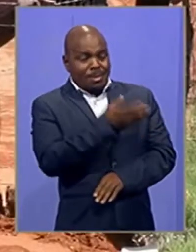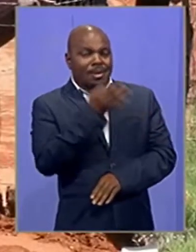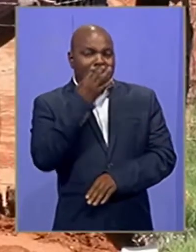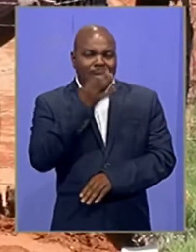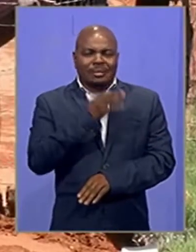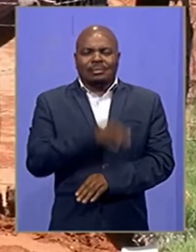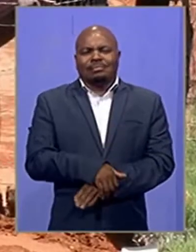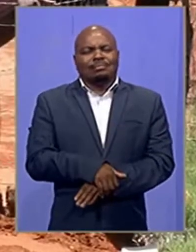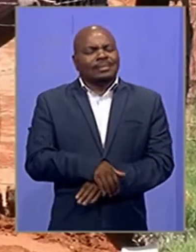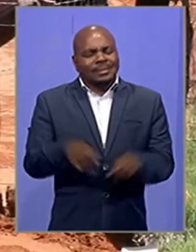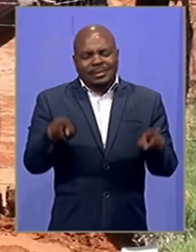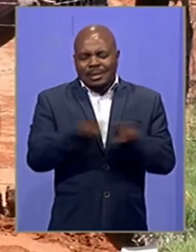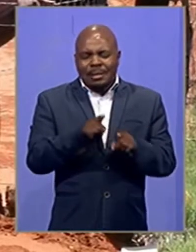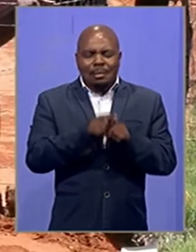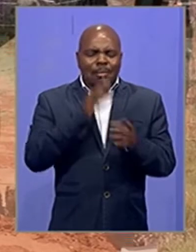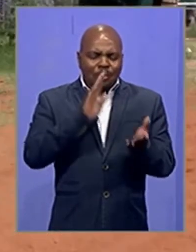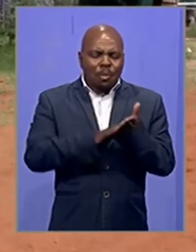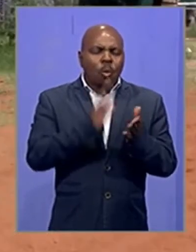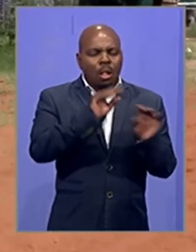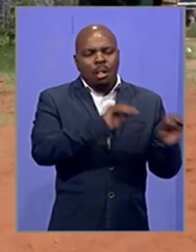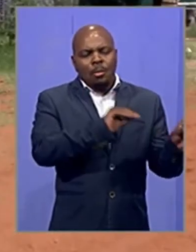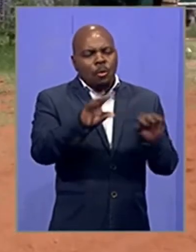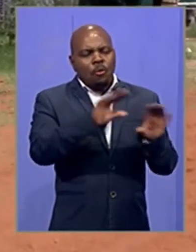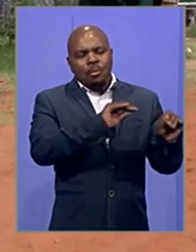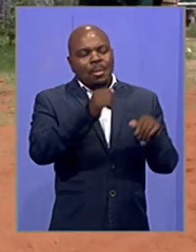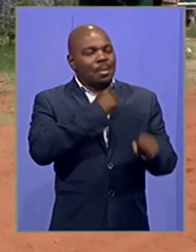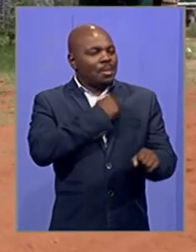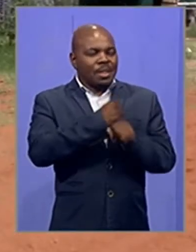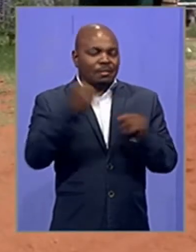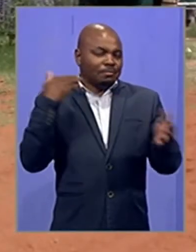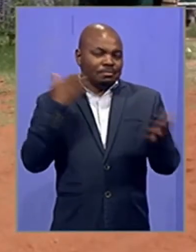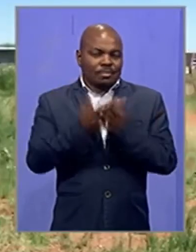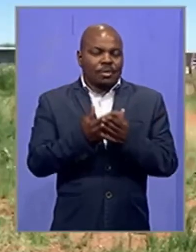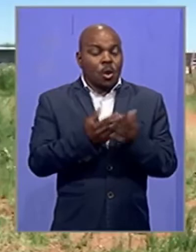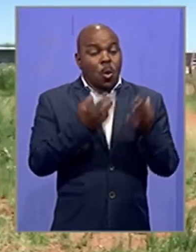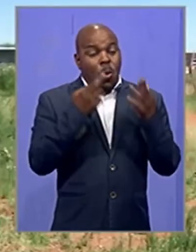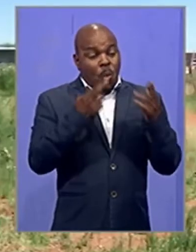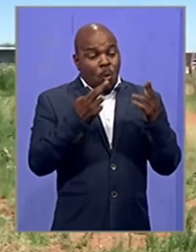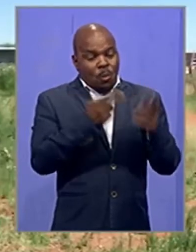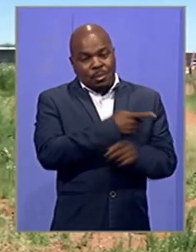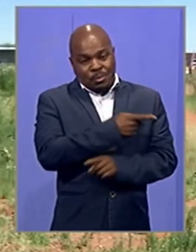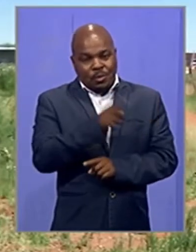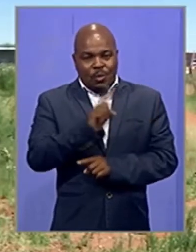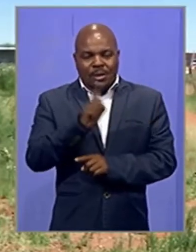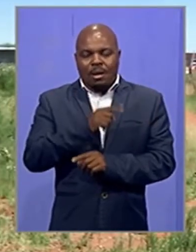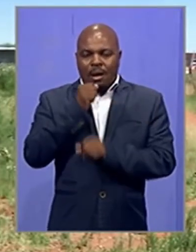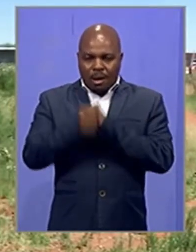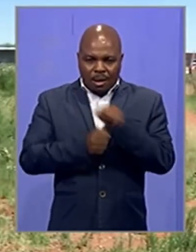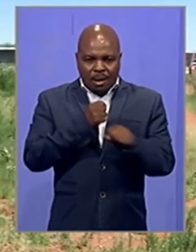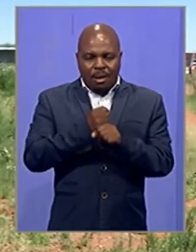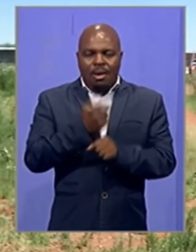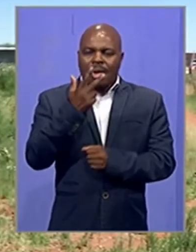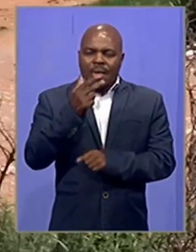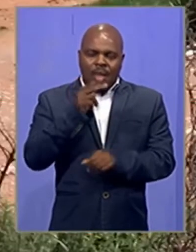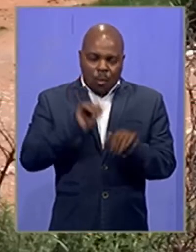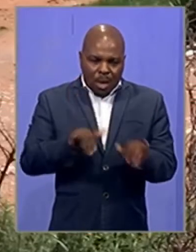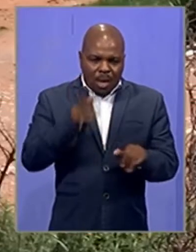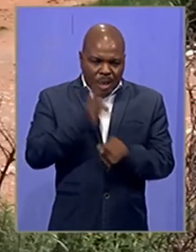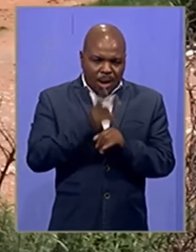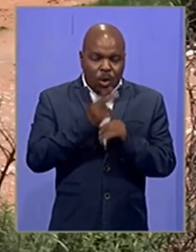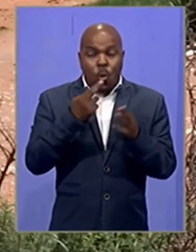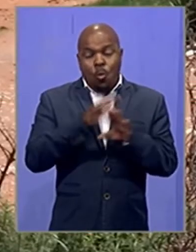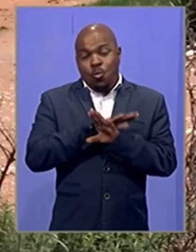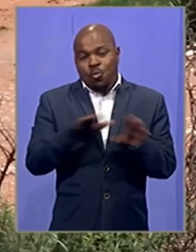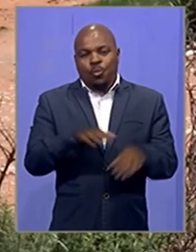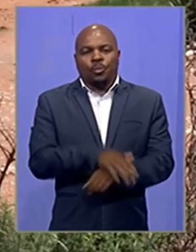se lantlha ba tshepisiwa go tlosiwa fano. Ba re ba solofela gore ba ka se lete dingwaga tse dingwe gape di le robedi.